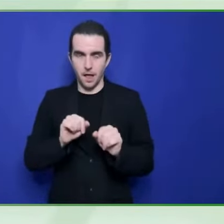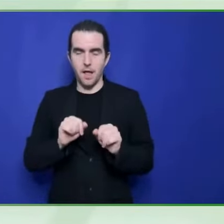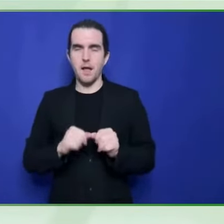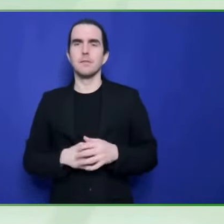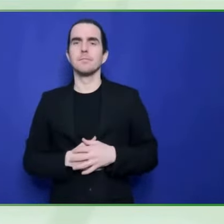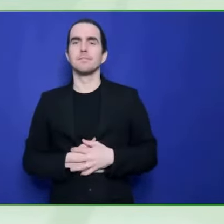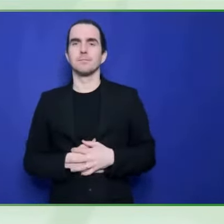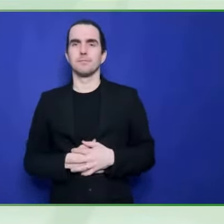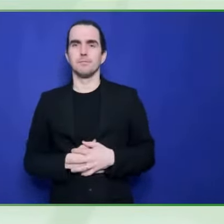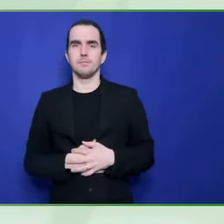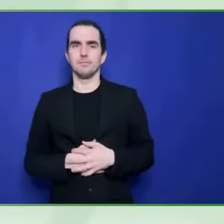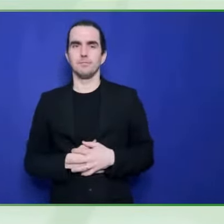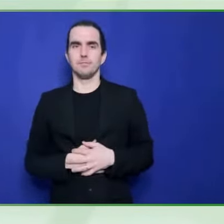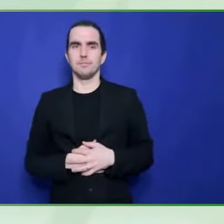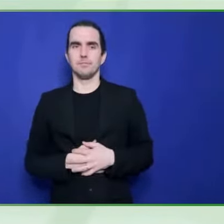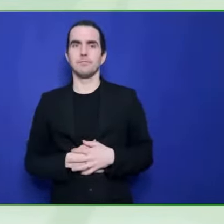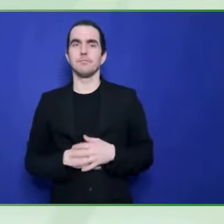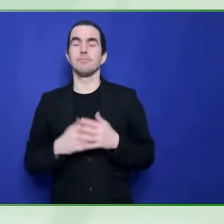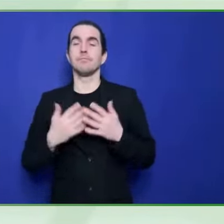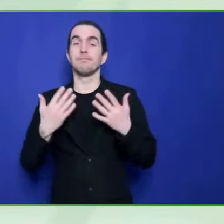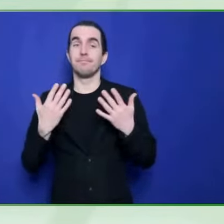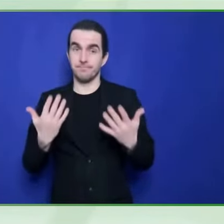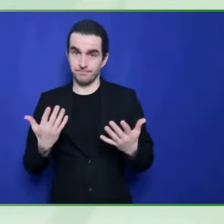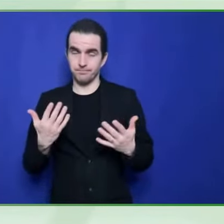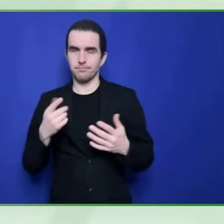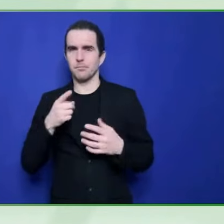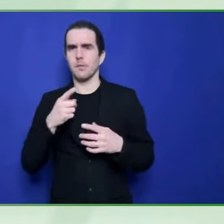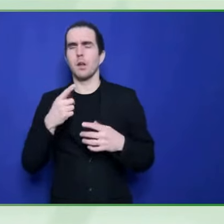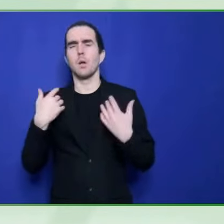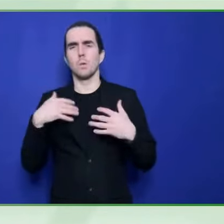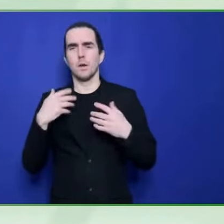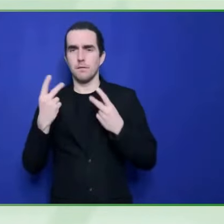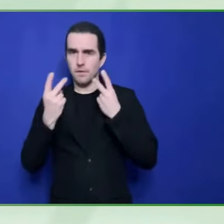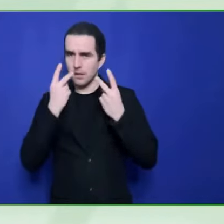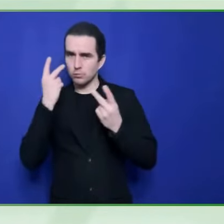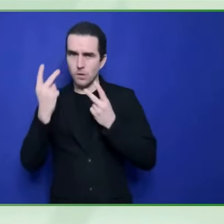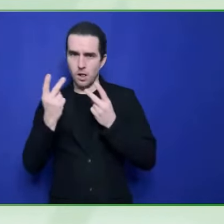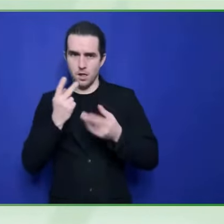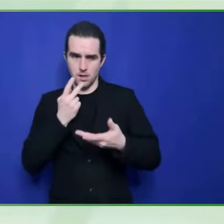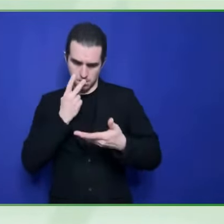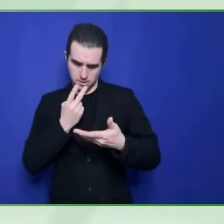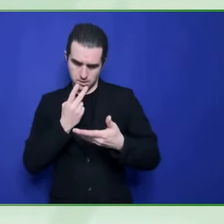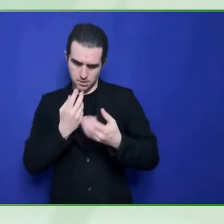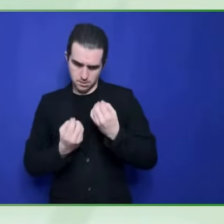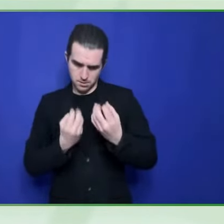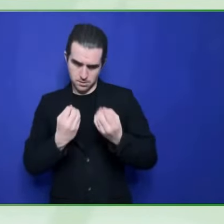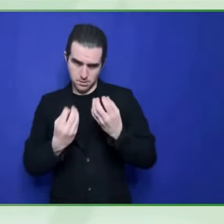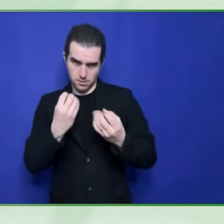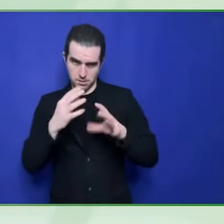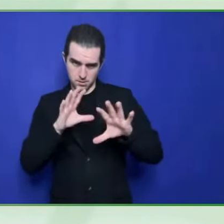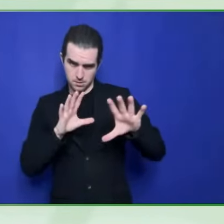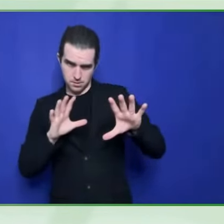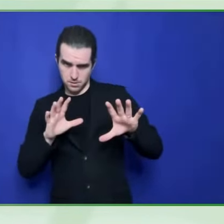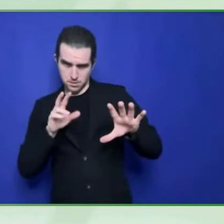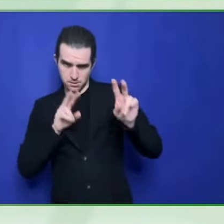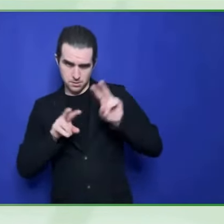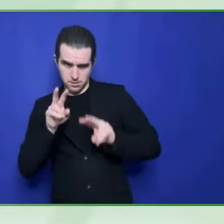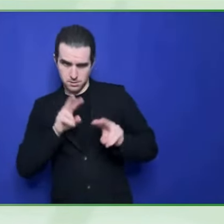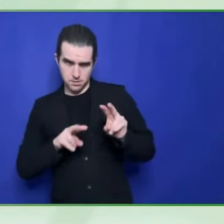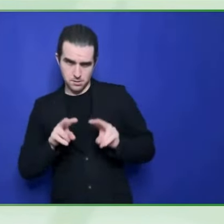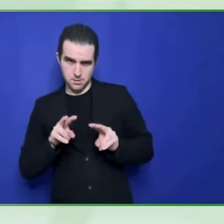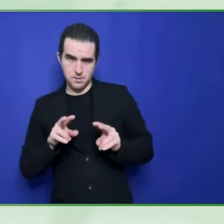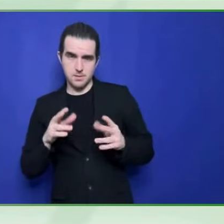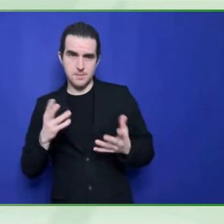can specify a user's mobility and their preferences against a totally different context